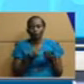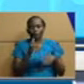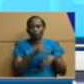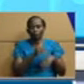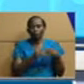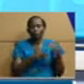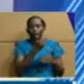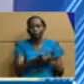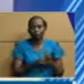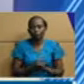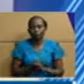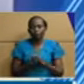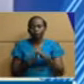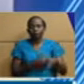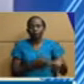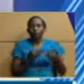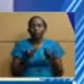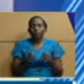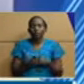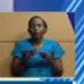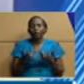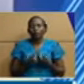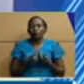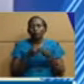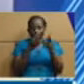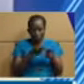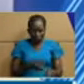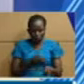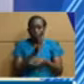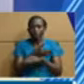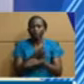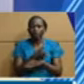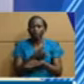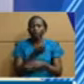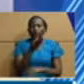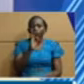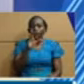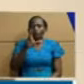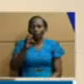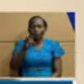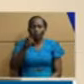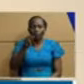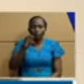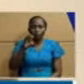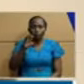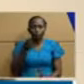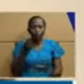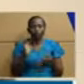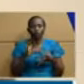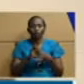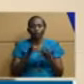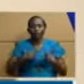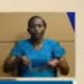moment. We have, of course, like I said, we have the Honorable Minister, Florence Nachiwala Chiinji, who's joining us